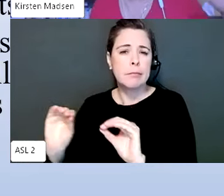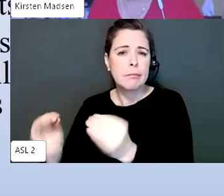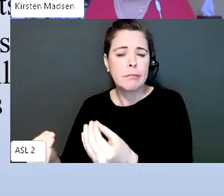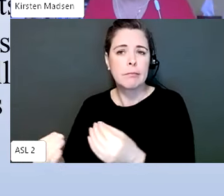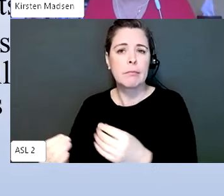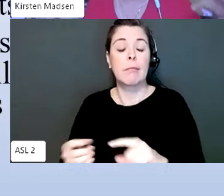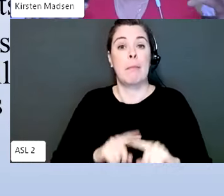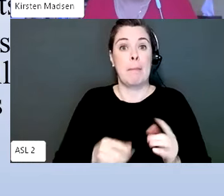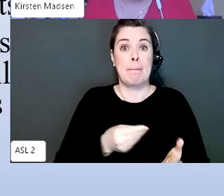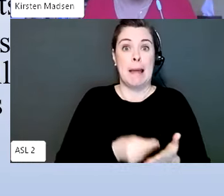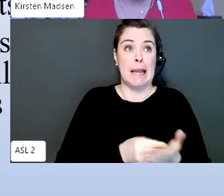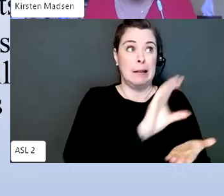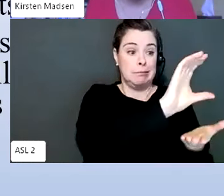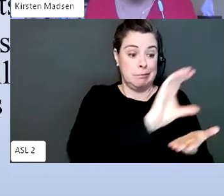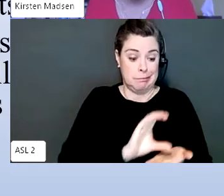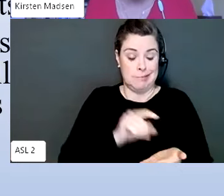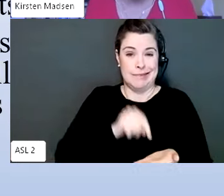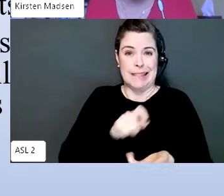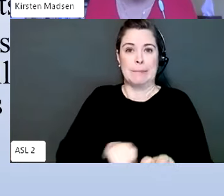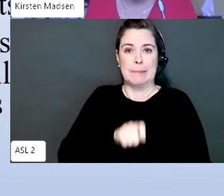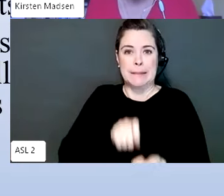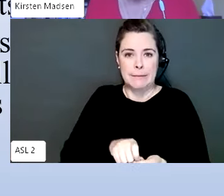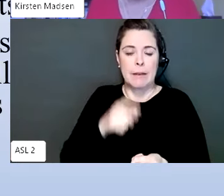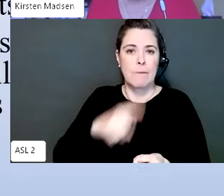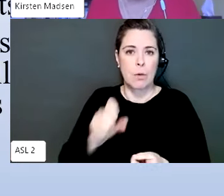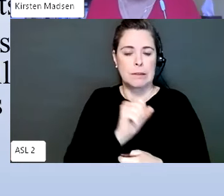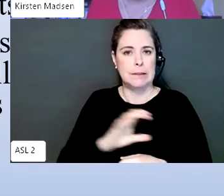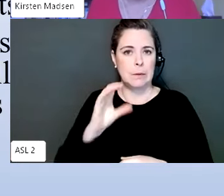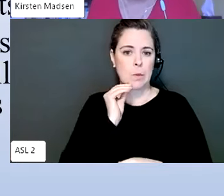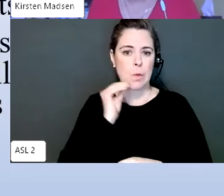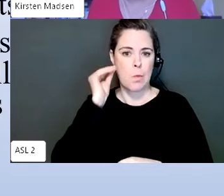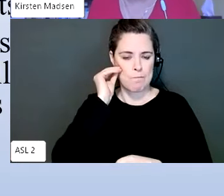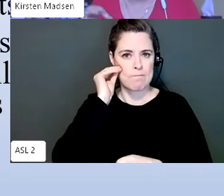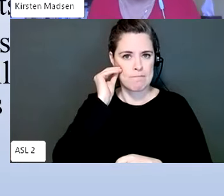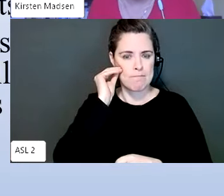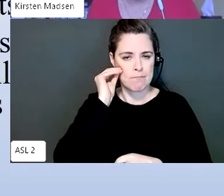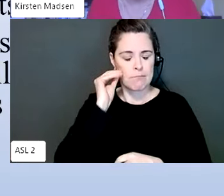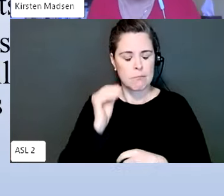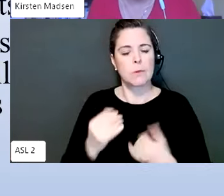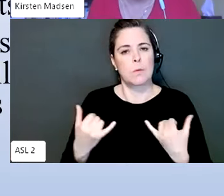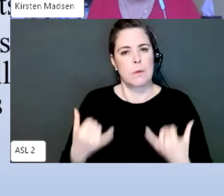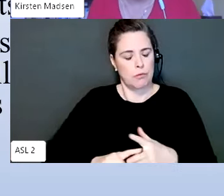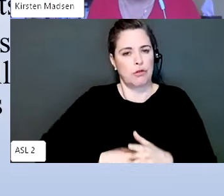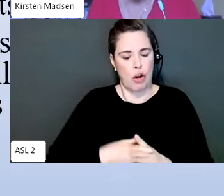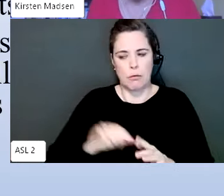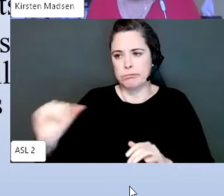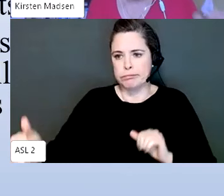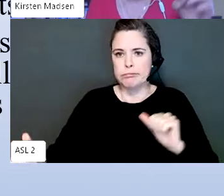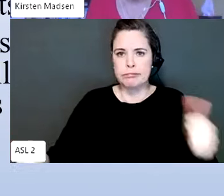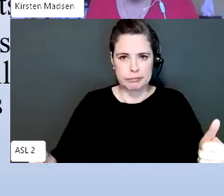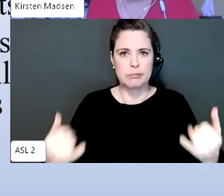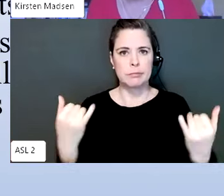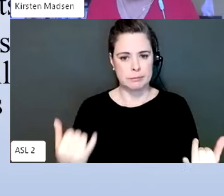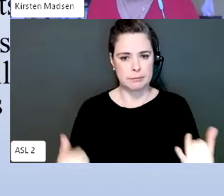to implement it is in seniors' residents themselves. So we're implementing it in the seniors' residences, and